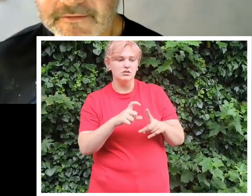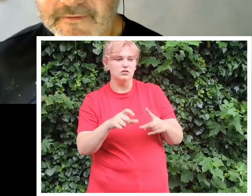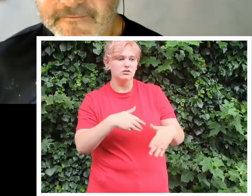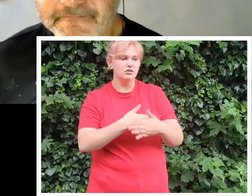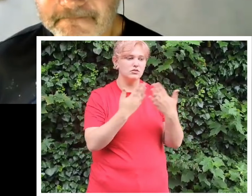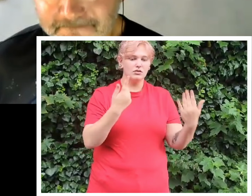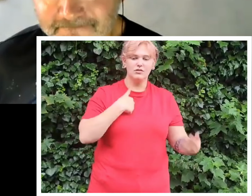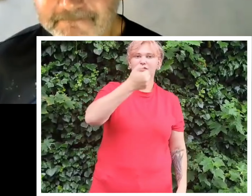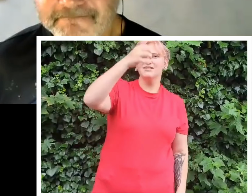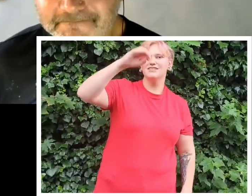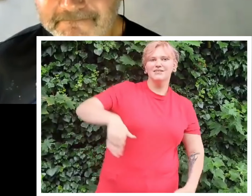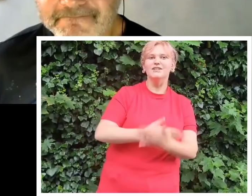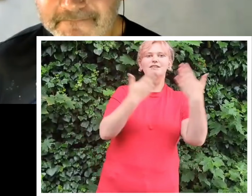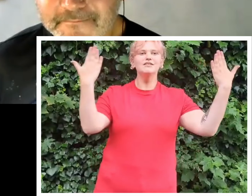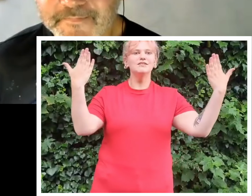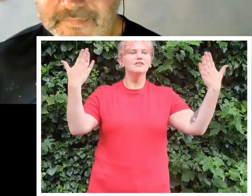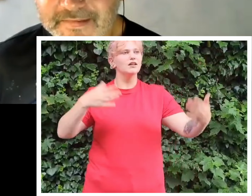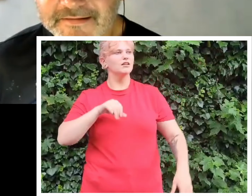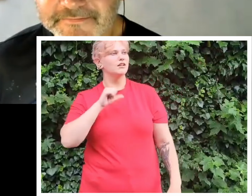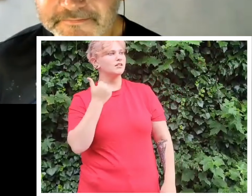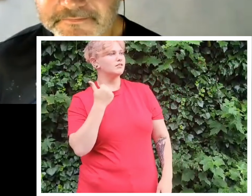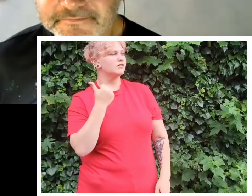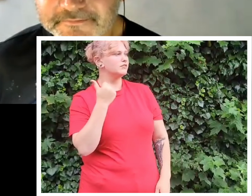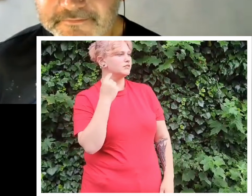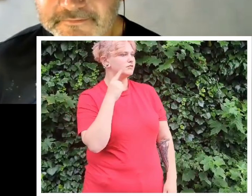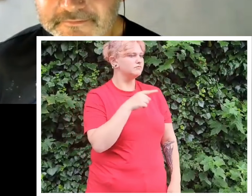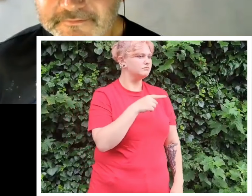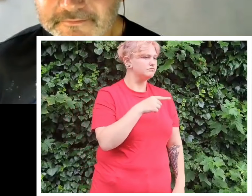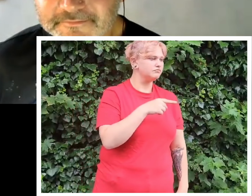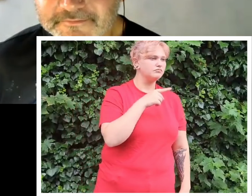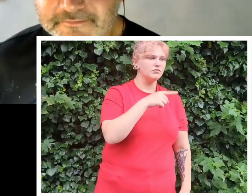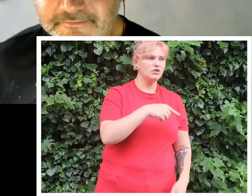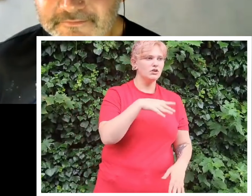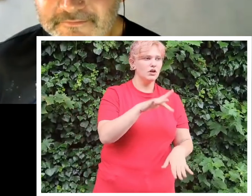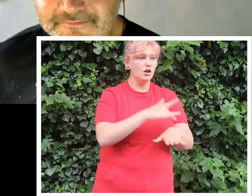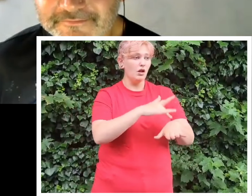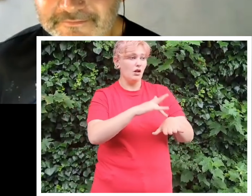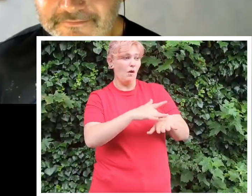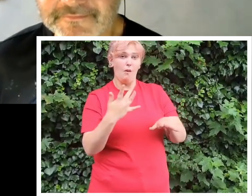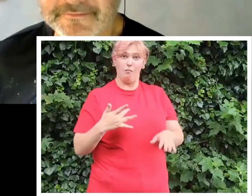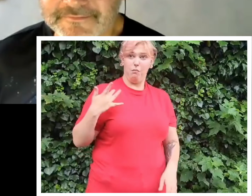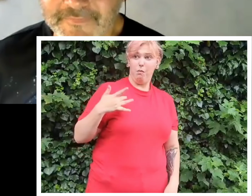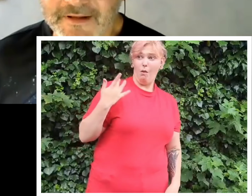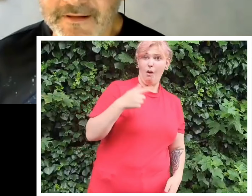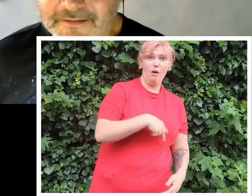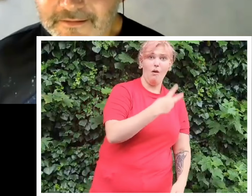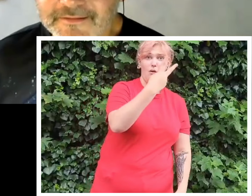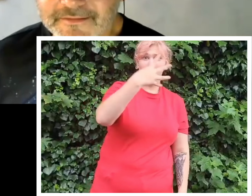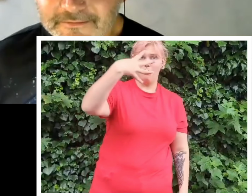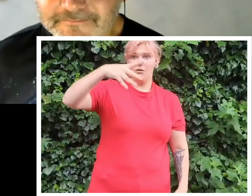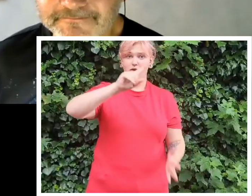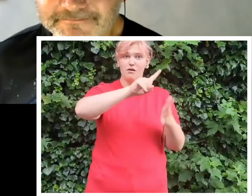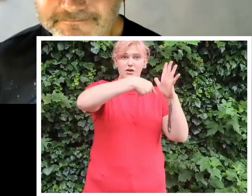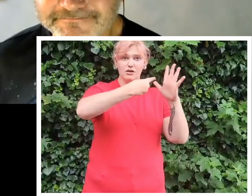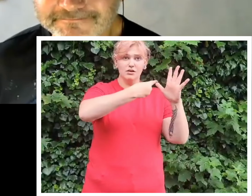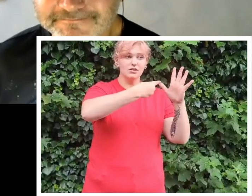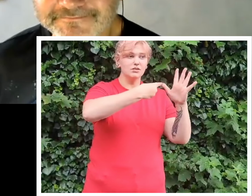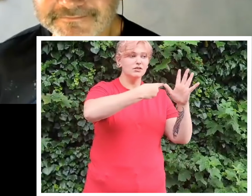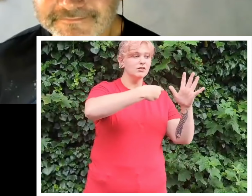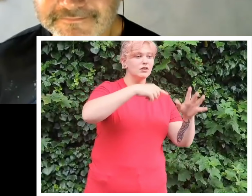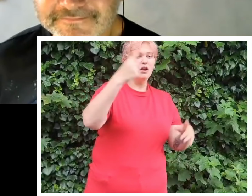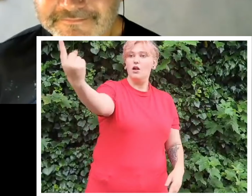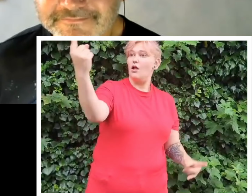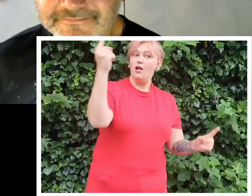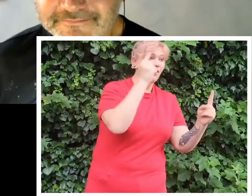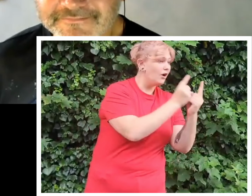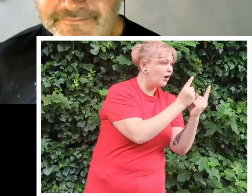was going to be on my 60th birthday, and you performing it live on the 29th of July,